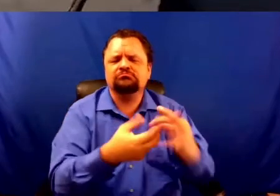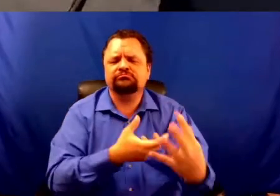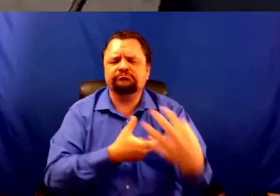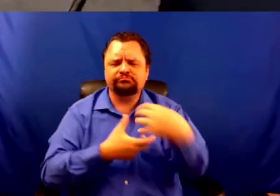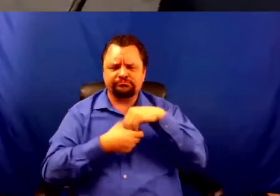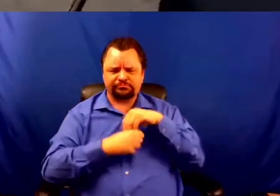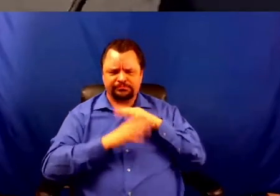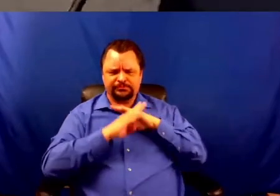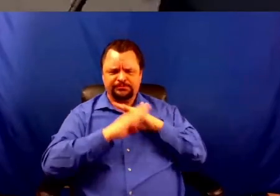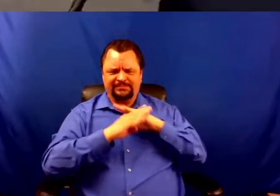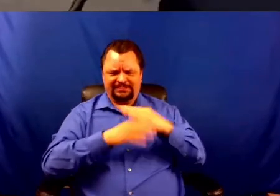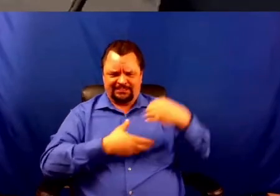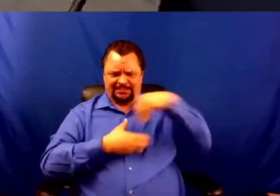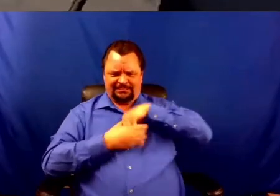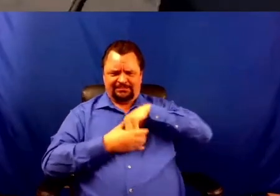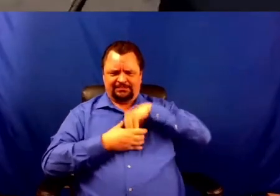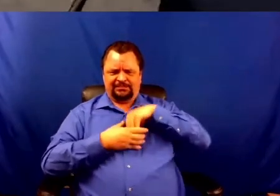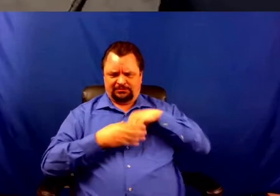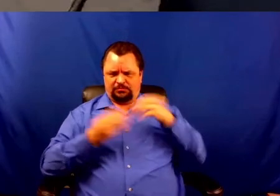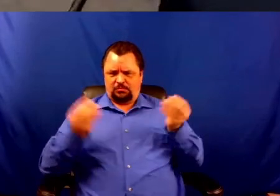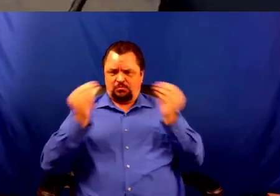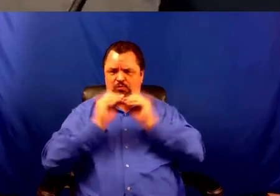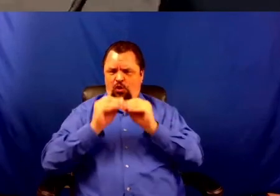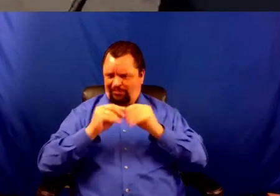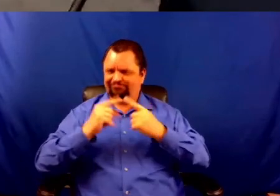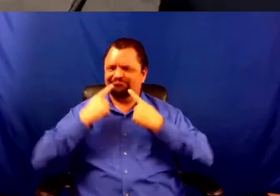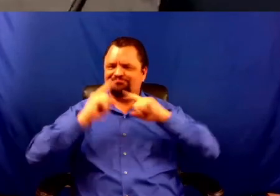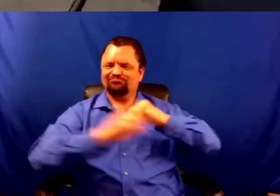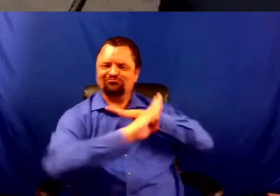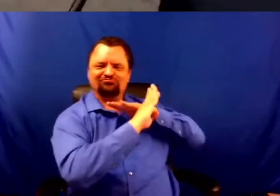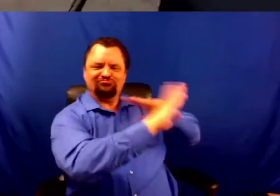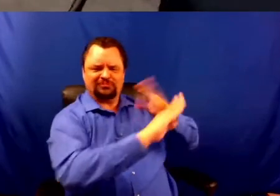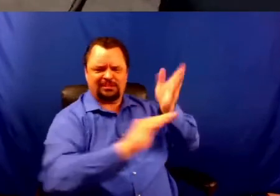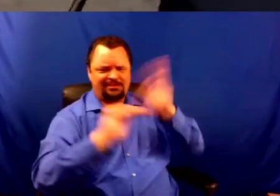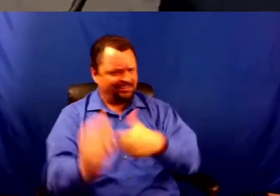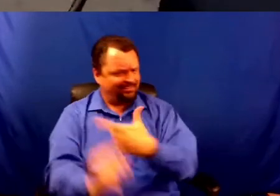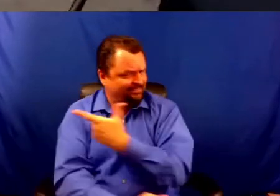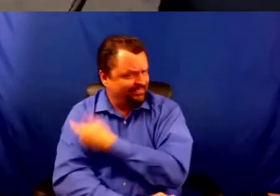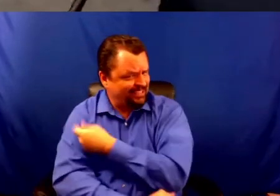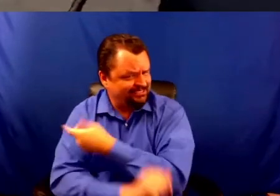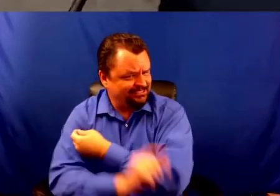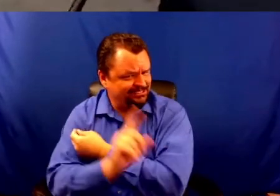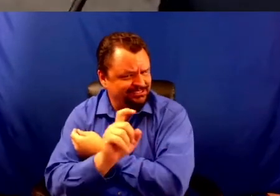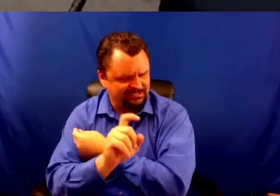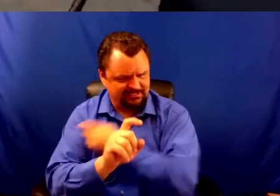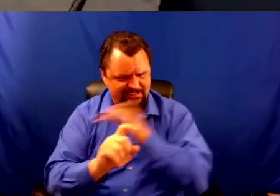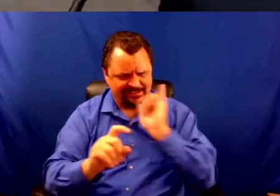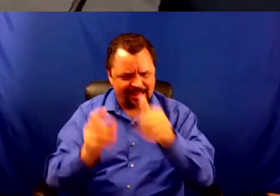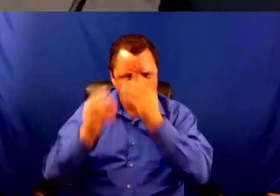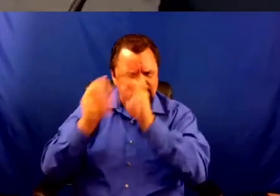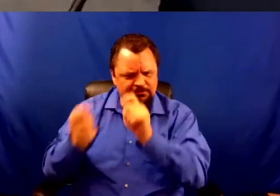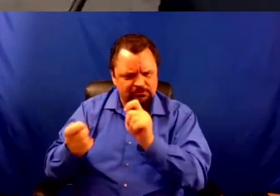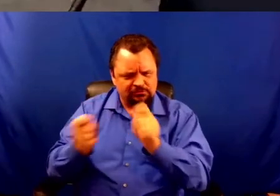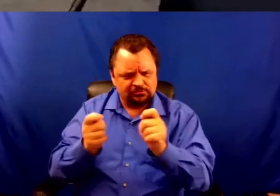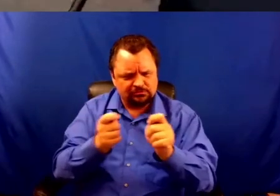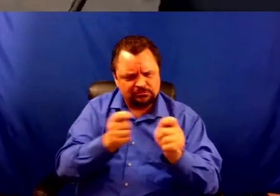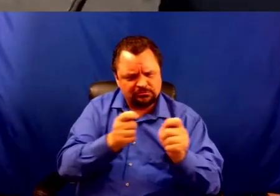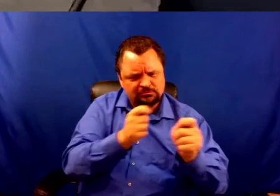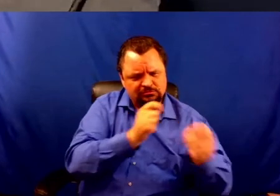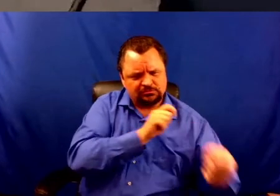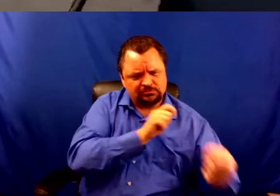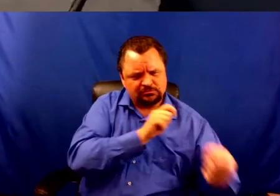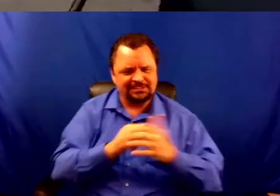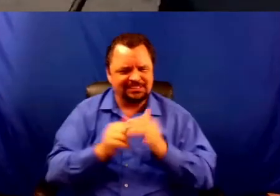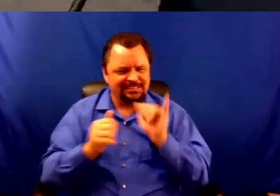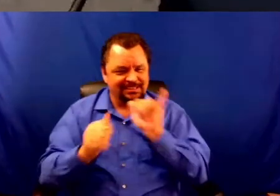actually as effective or much more effective than immunizations? So that is evolving, and